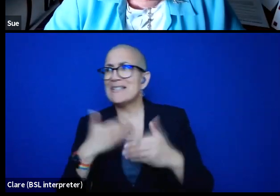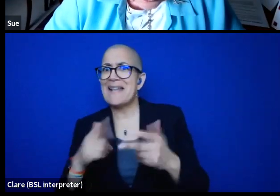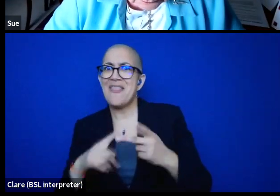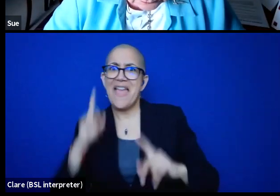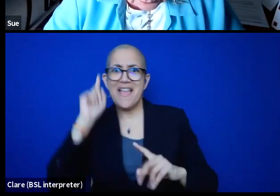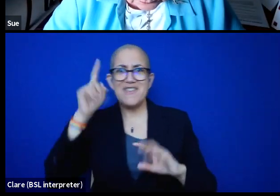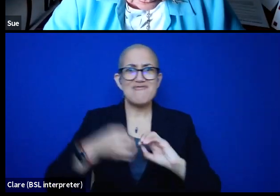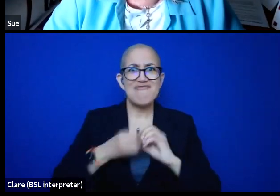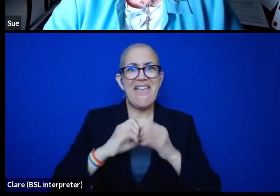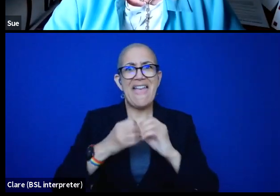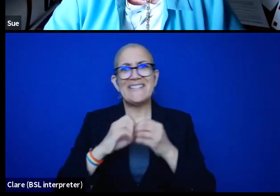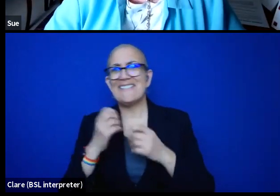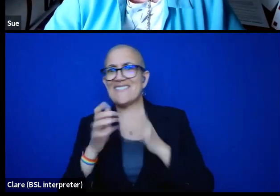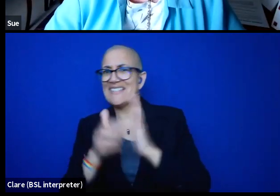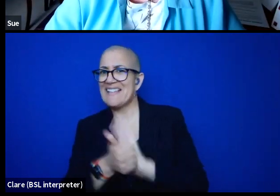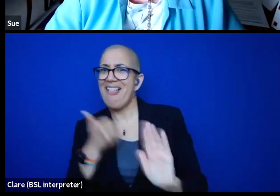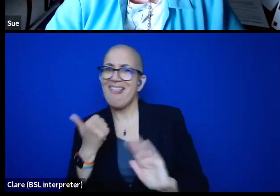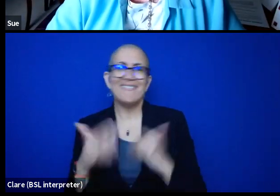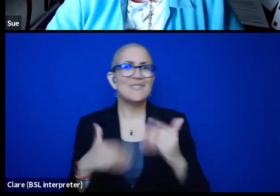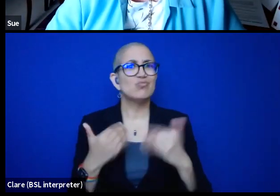their creative skills going. So